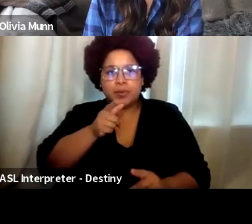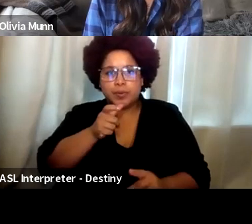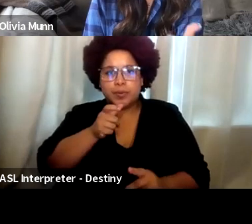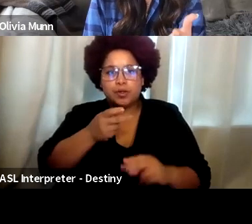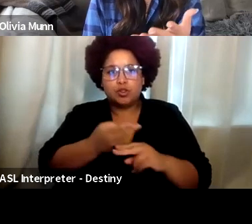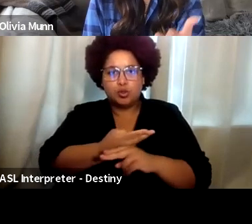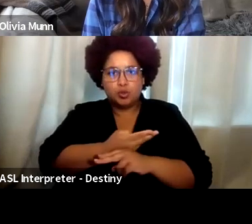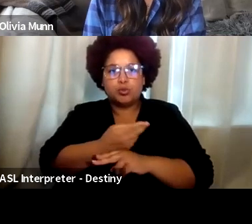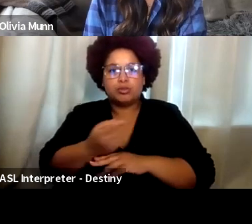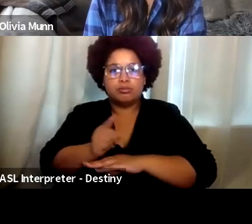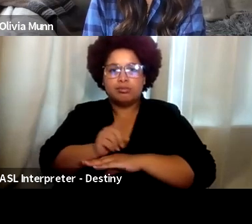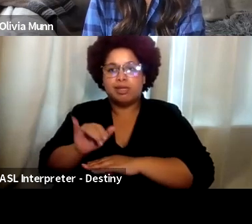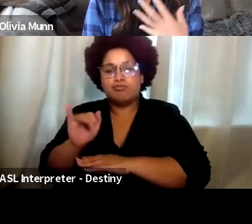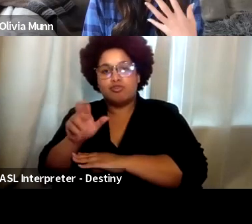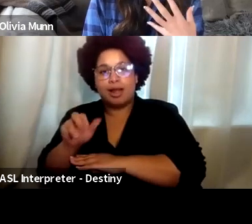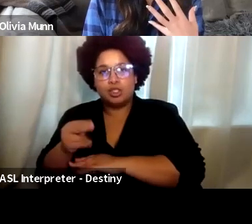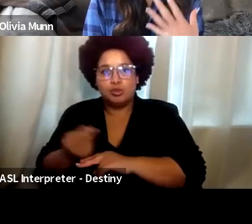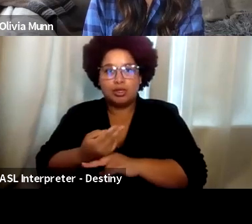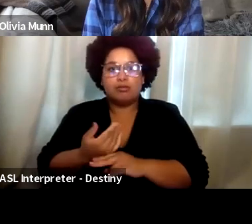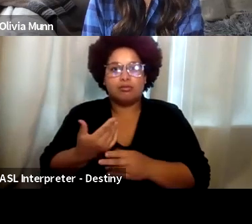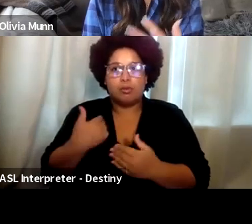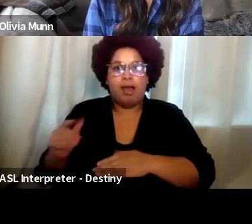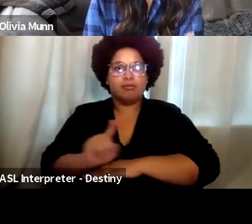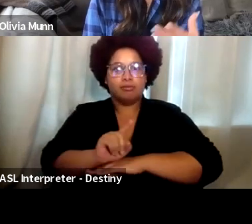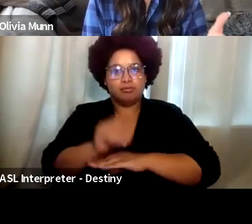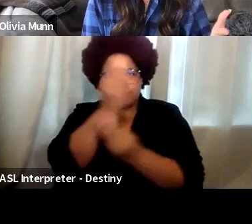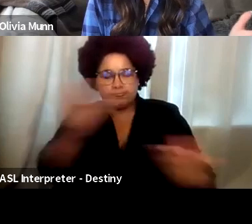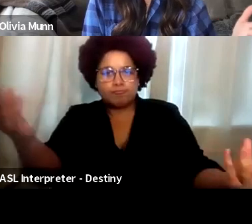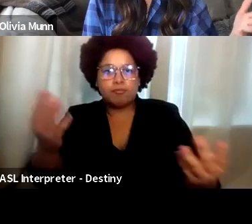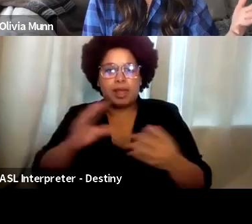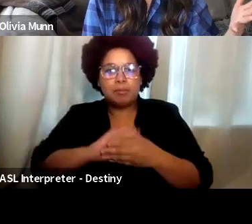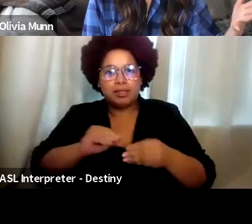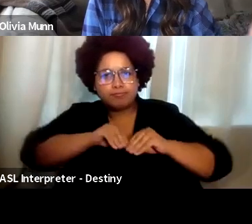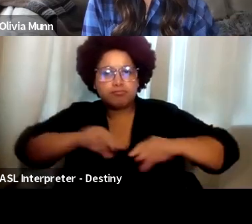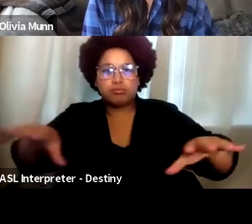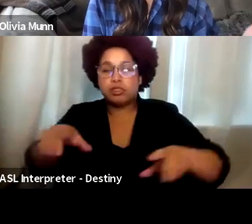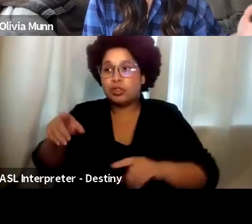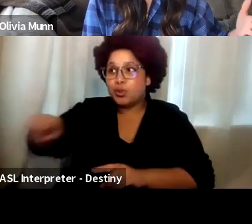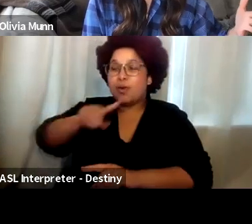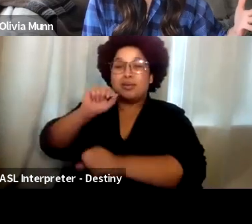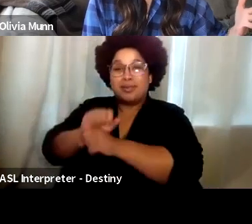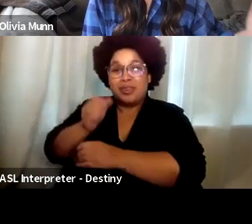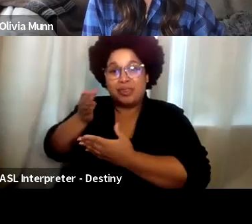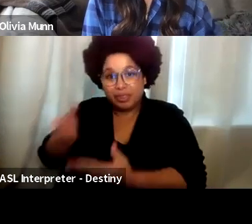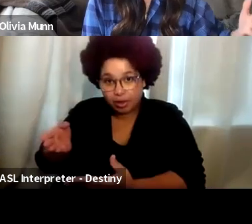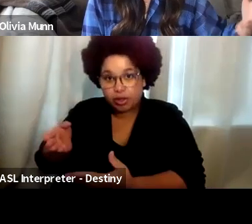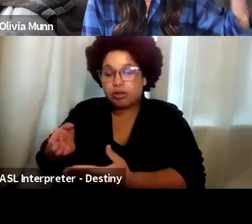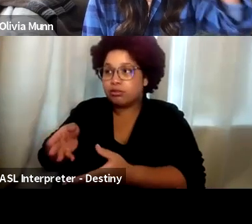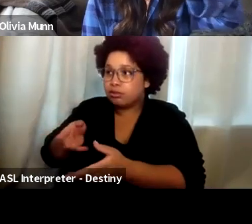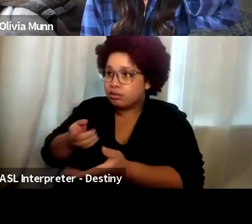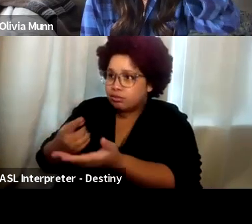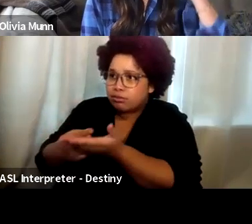our platform, like Brian and I are, to get the message out and amplify it, you guys are actually out there having to talk to the